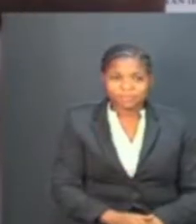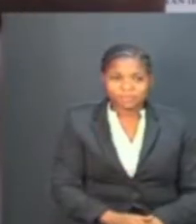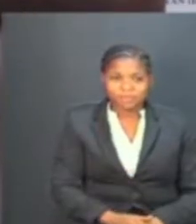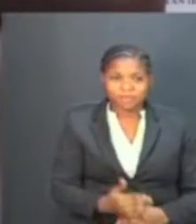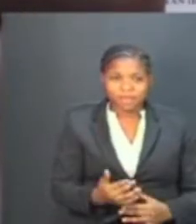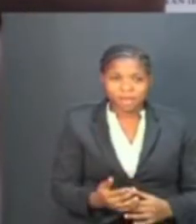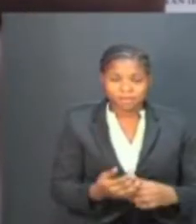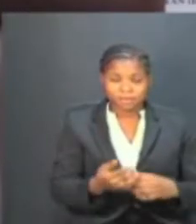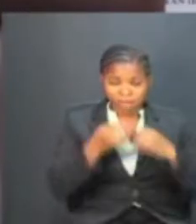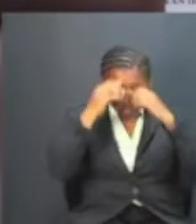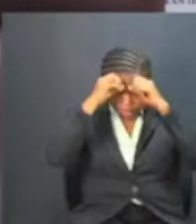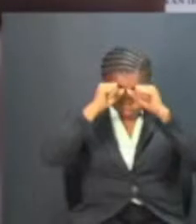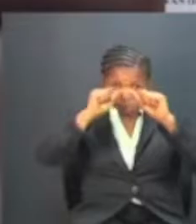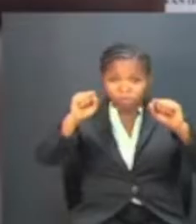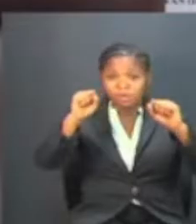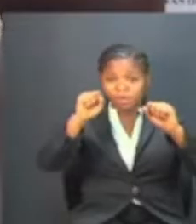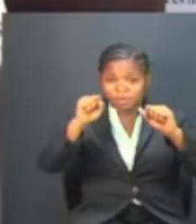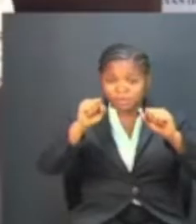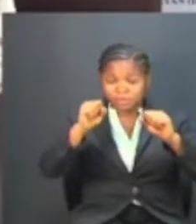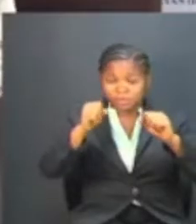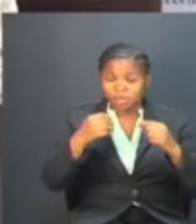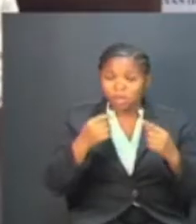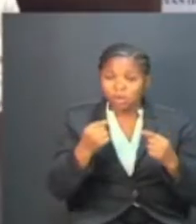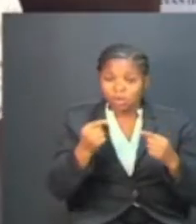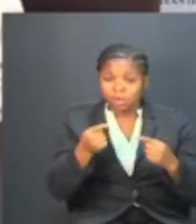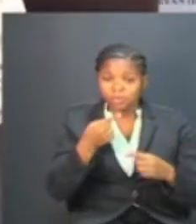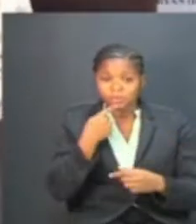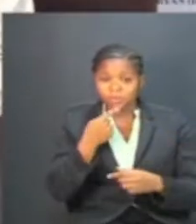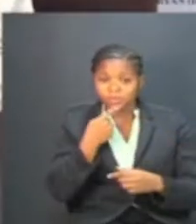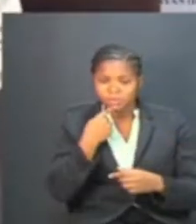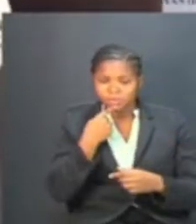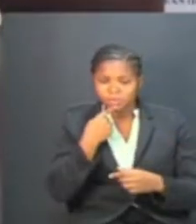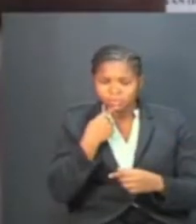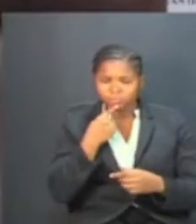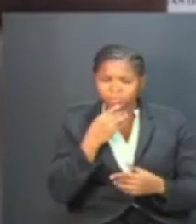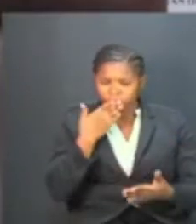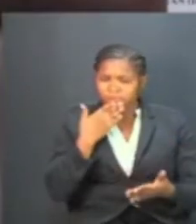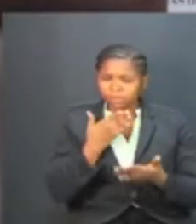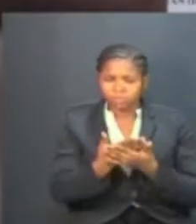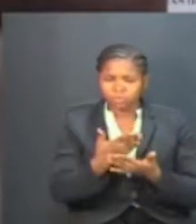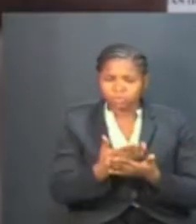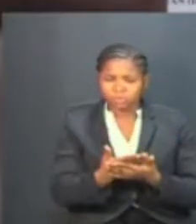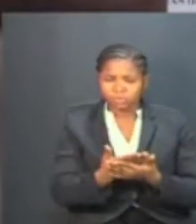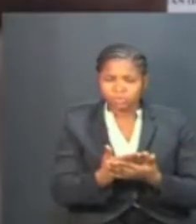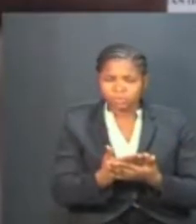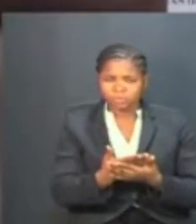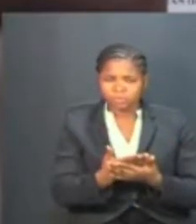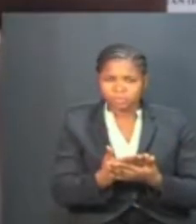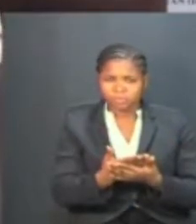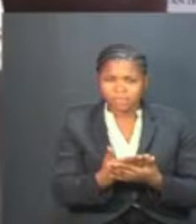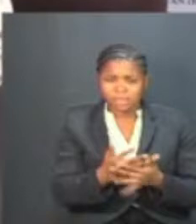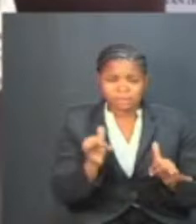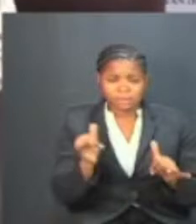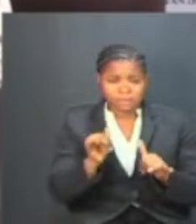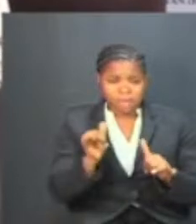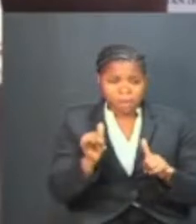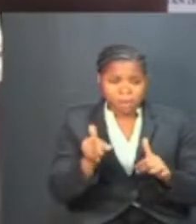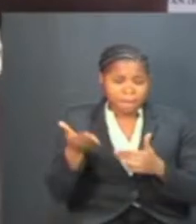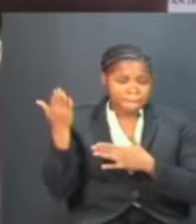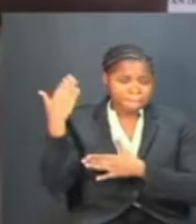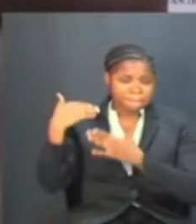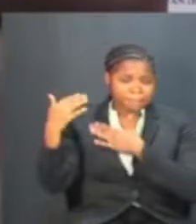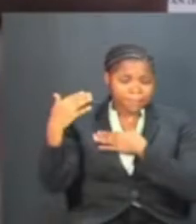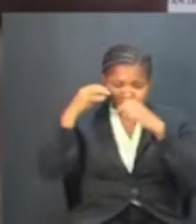is a call in the right direction. It's a rehash of what President Kufuor did. His trade